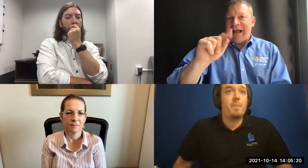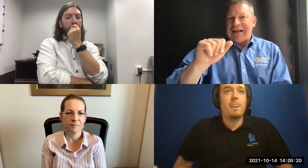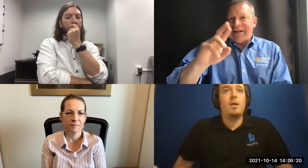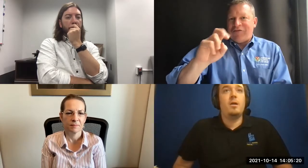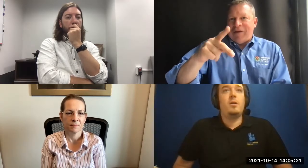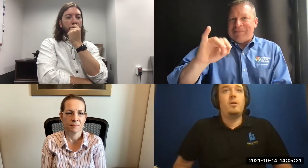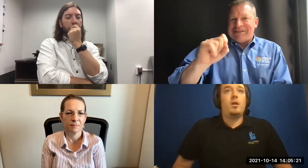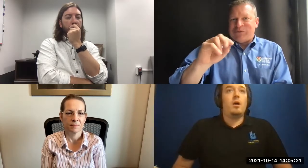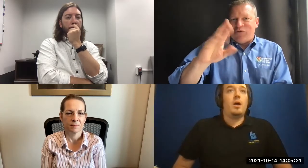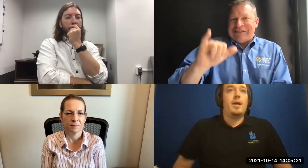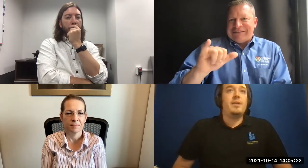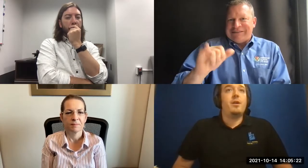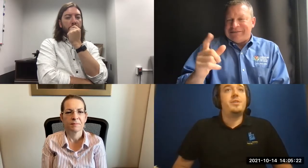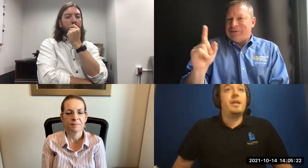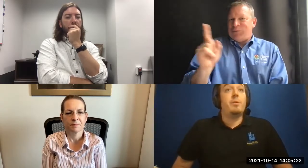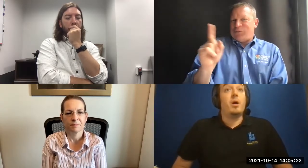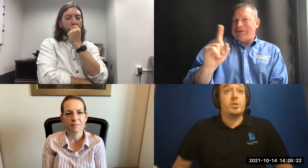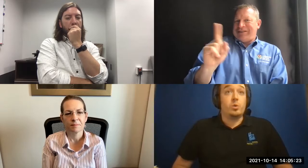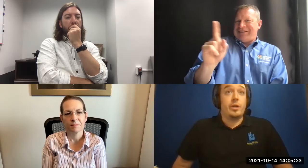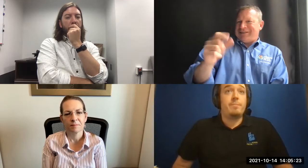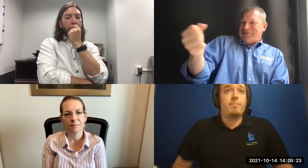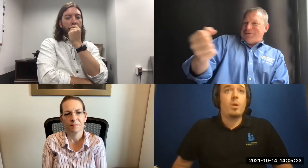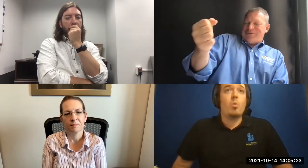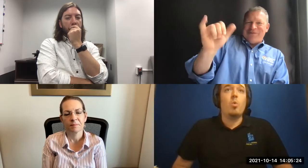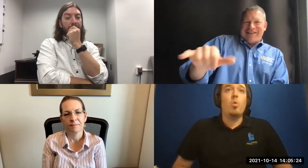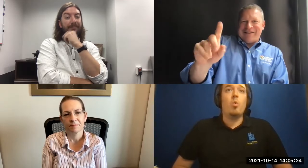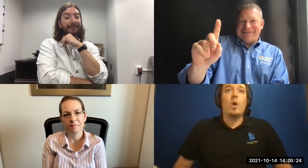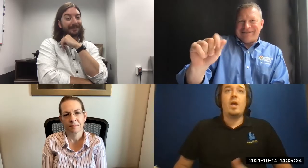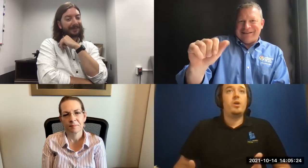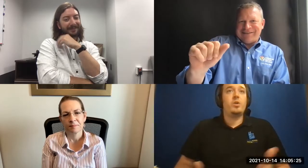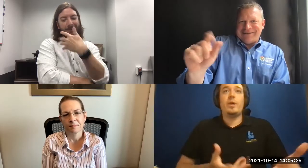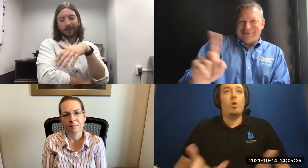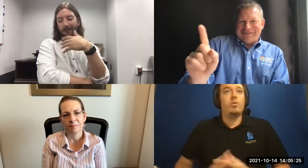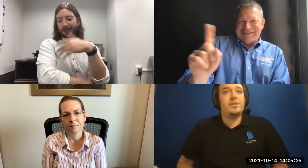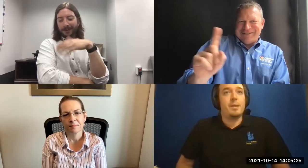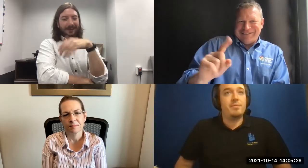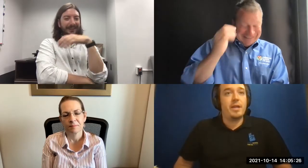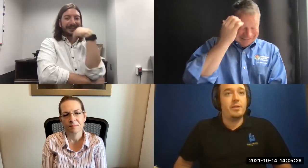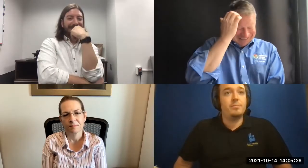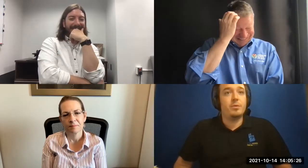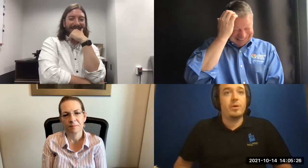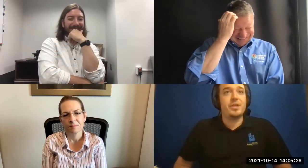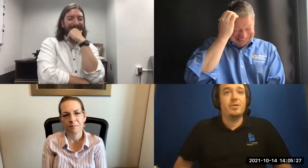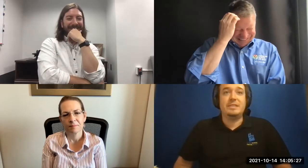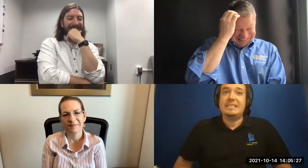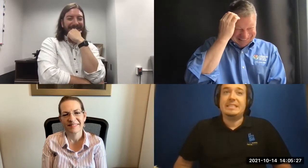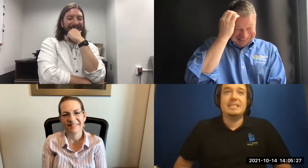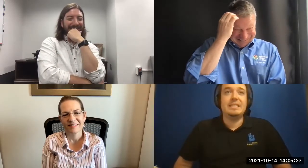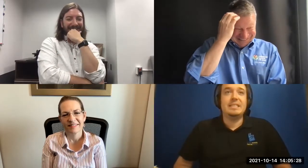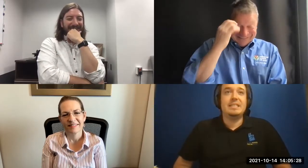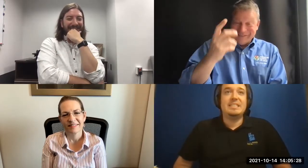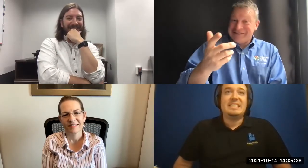everyone. All right, as far as the data repository, where do we hold this type of data? Where does it go?